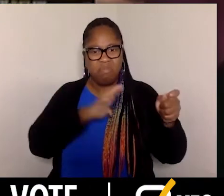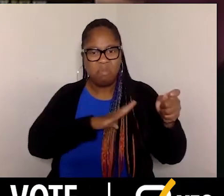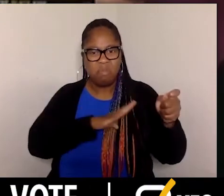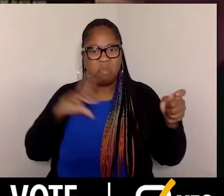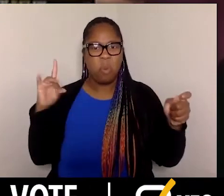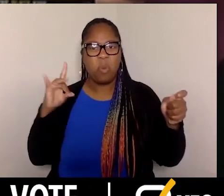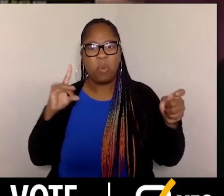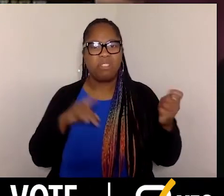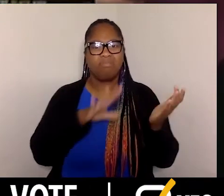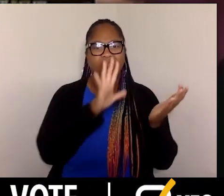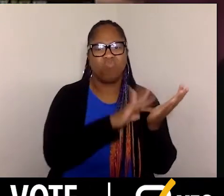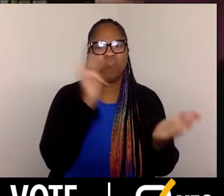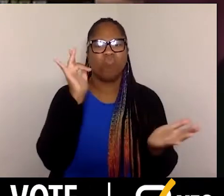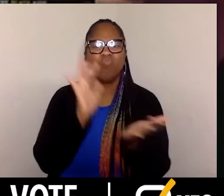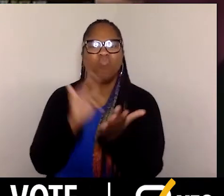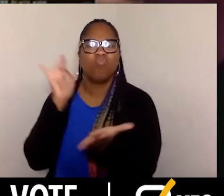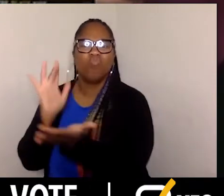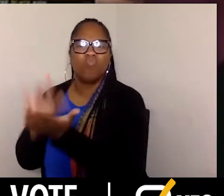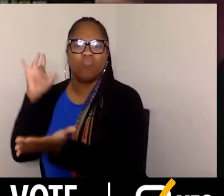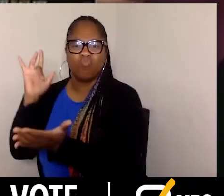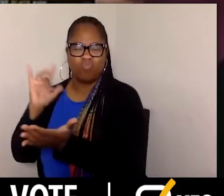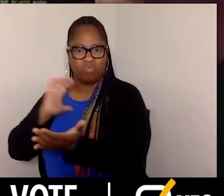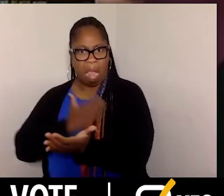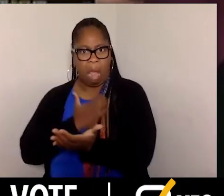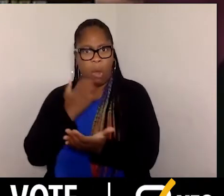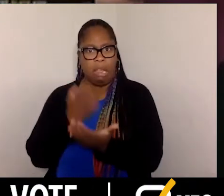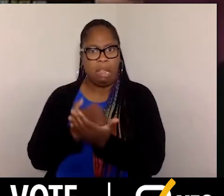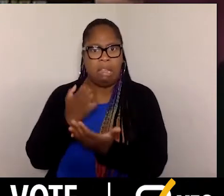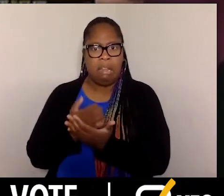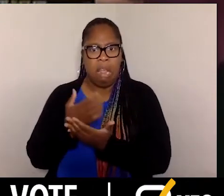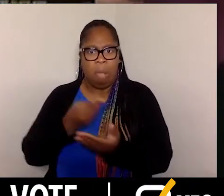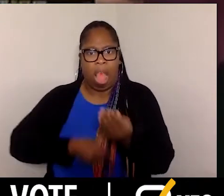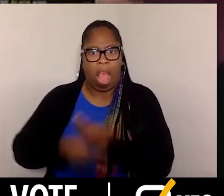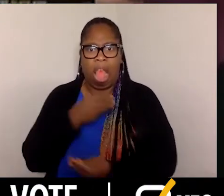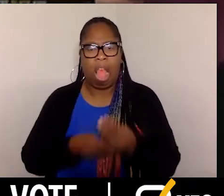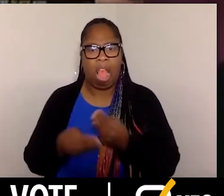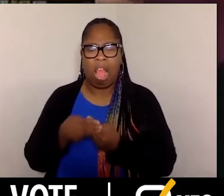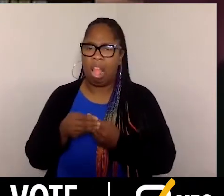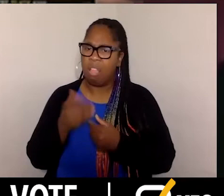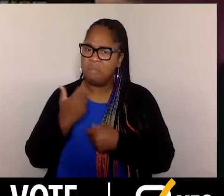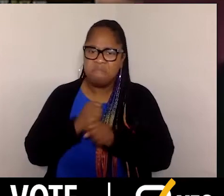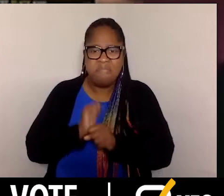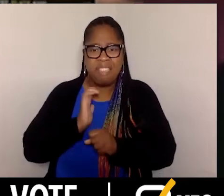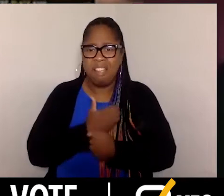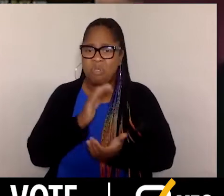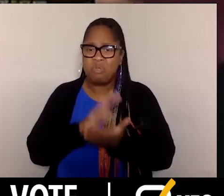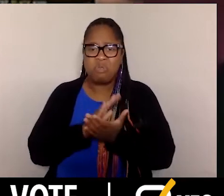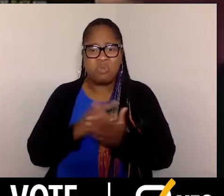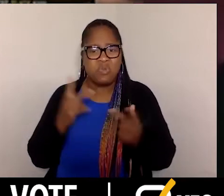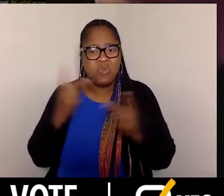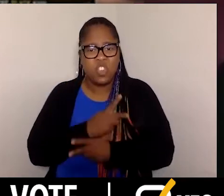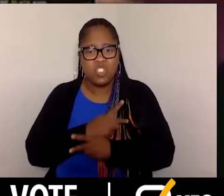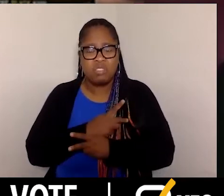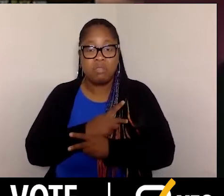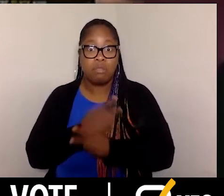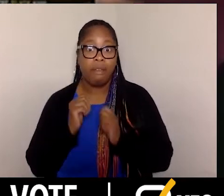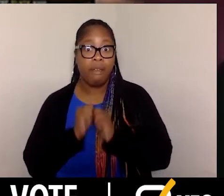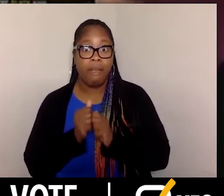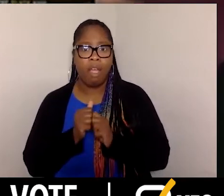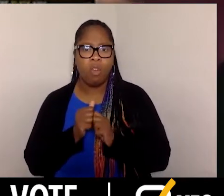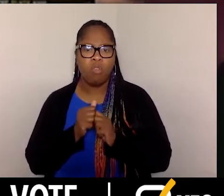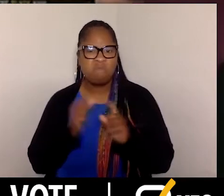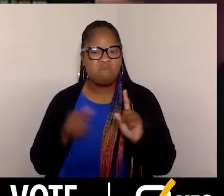exploiting the economic crisis to destabilize our schools by going after our jobs,